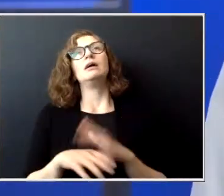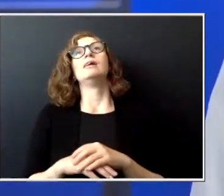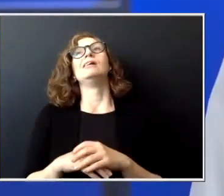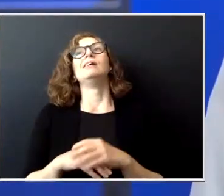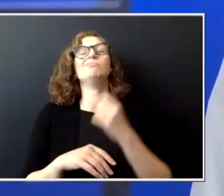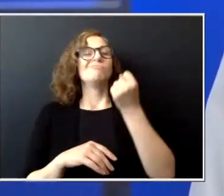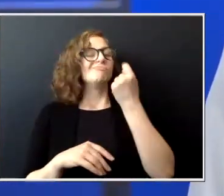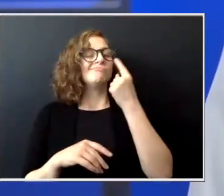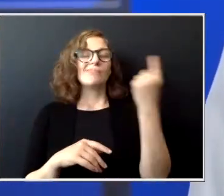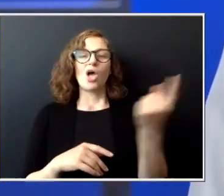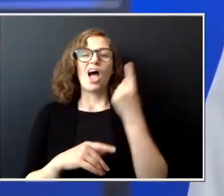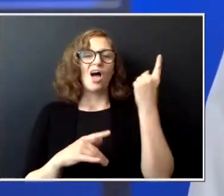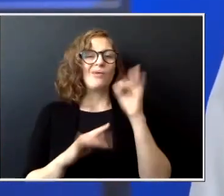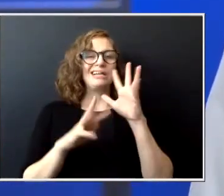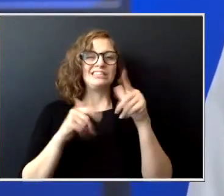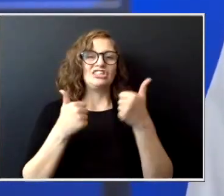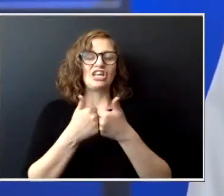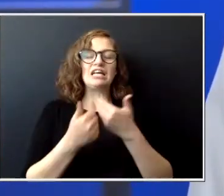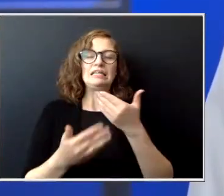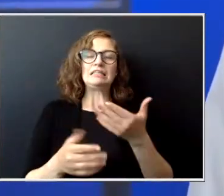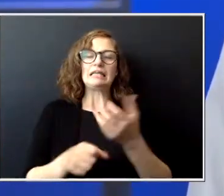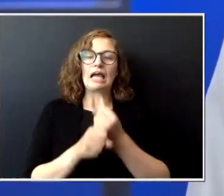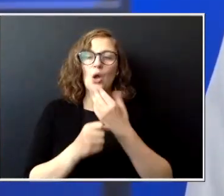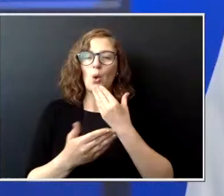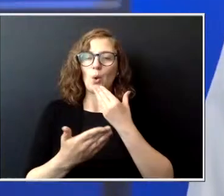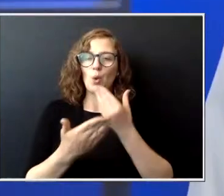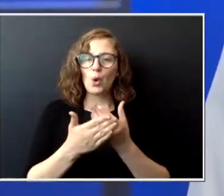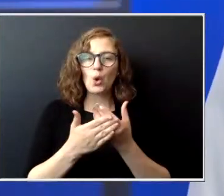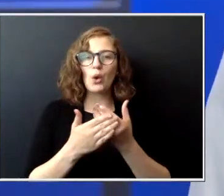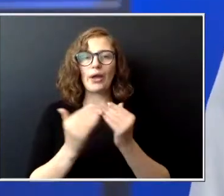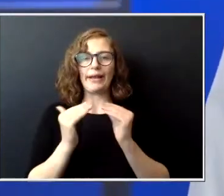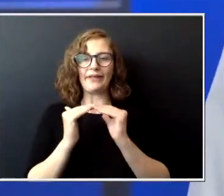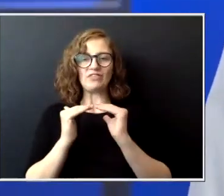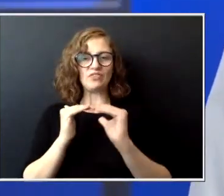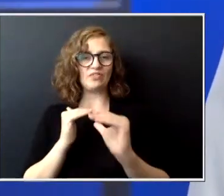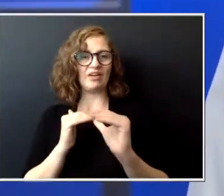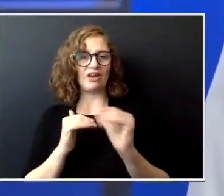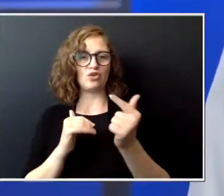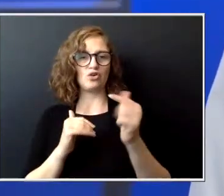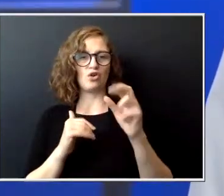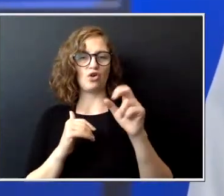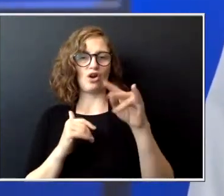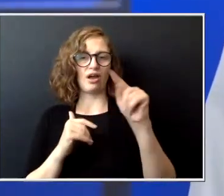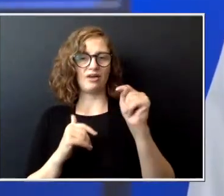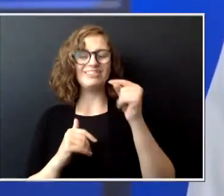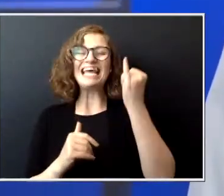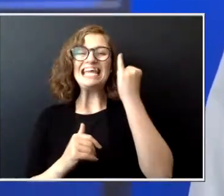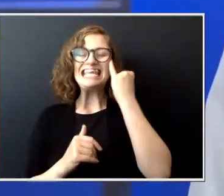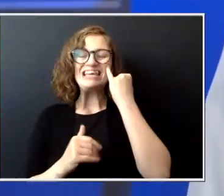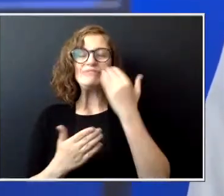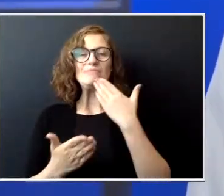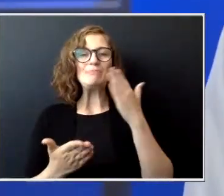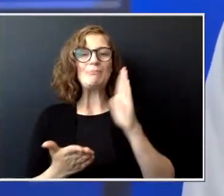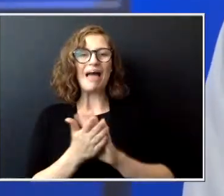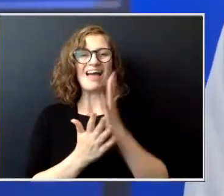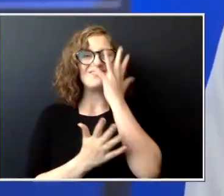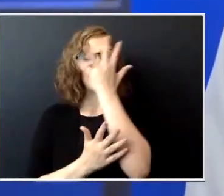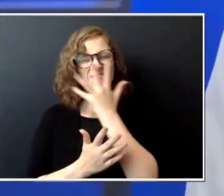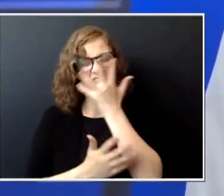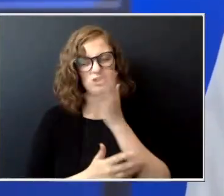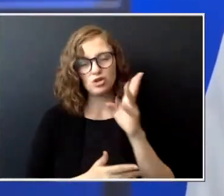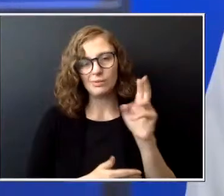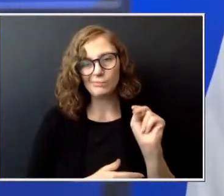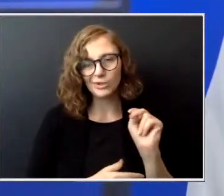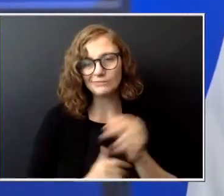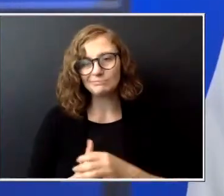good, even skin graft and the results for, say, if it's a bad facial burn, right? It is difficult. Same thing for the